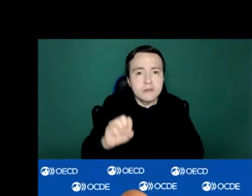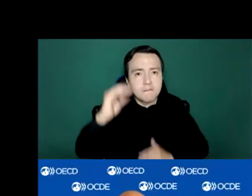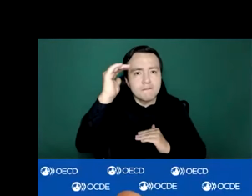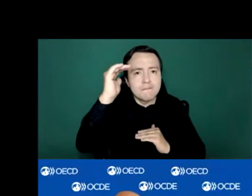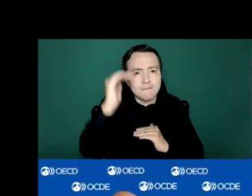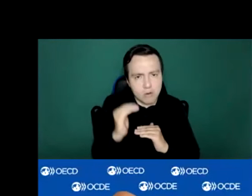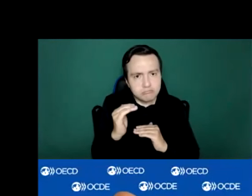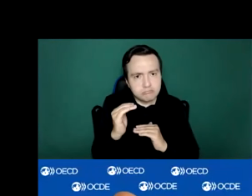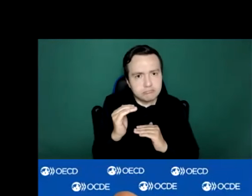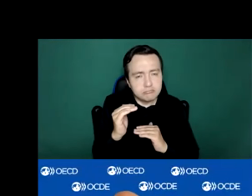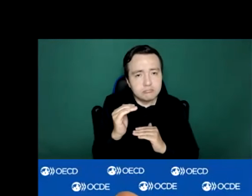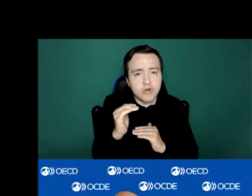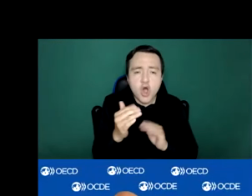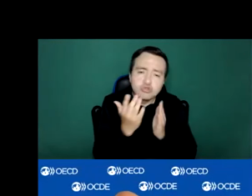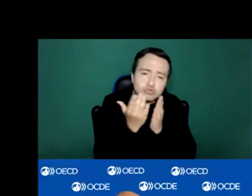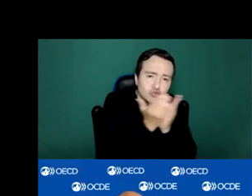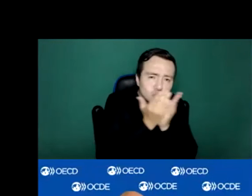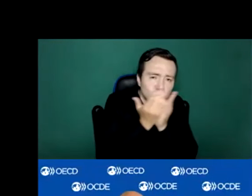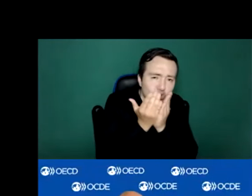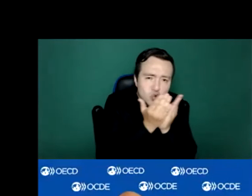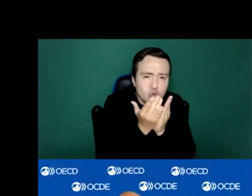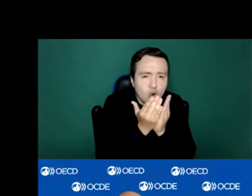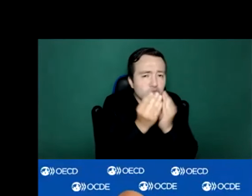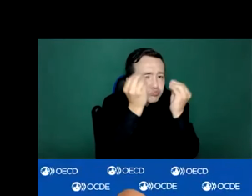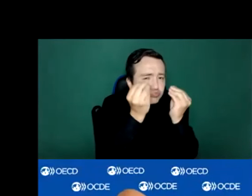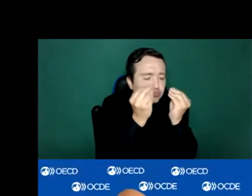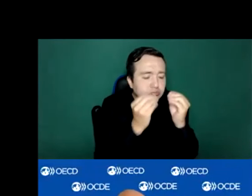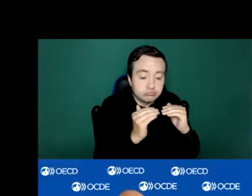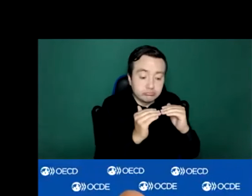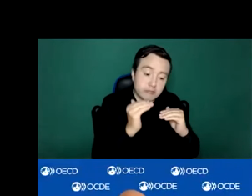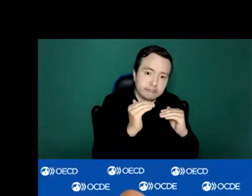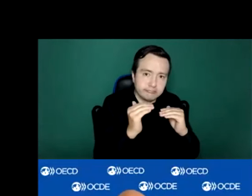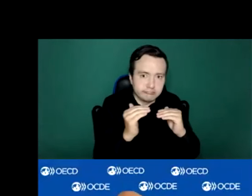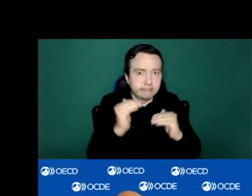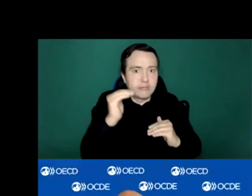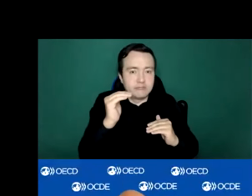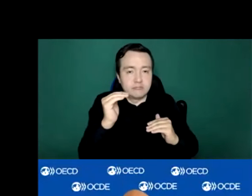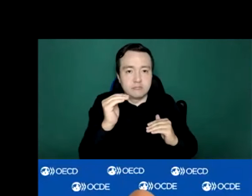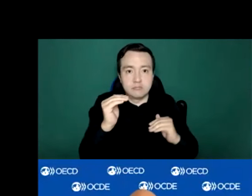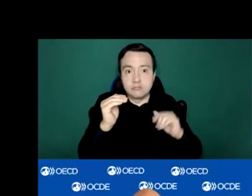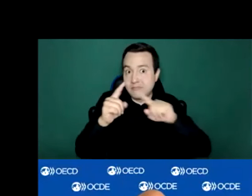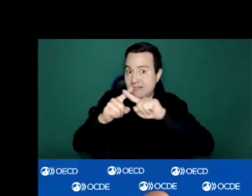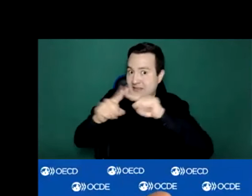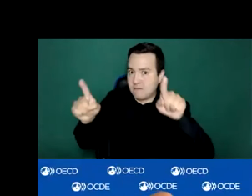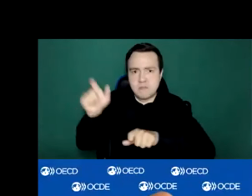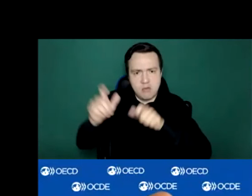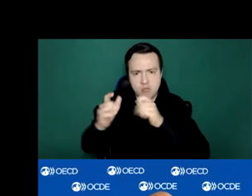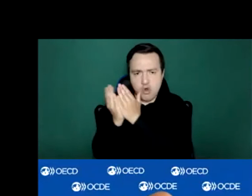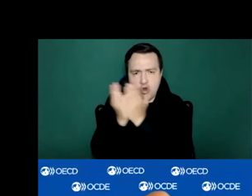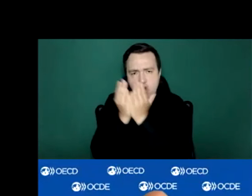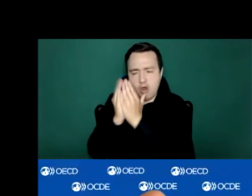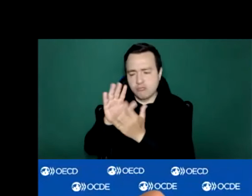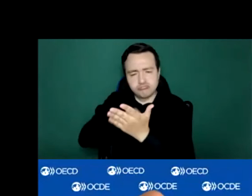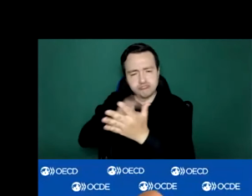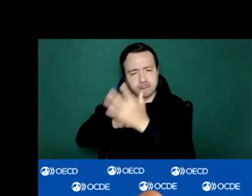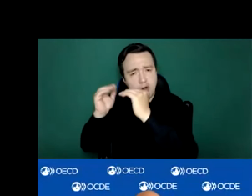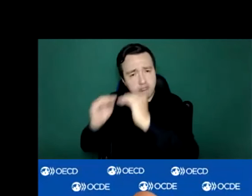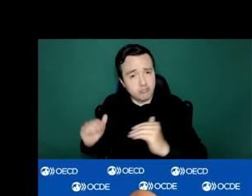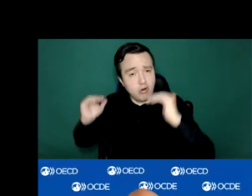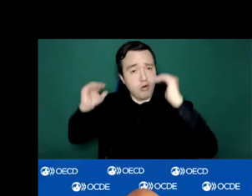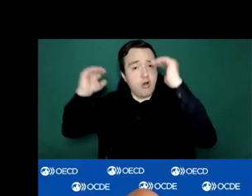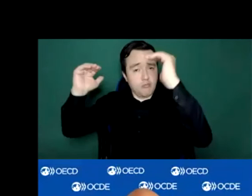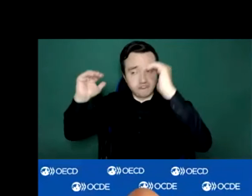So here's one important thing. Approximately half of the people say that they have access to an appointment,